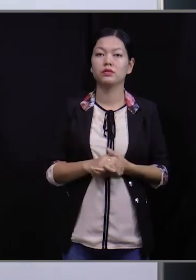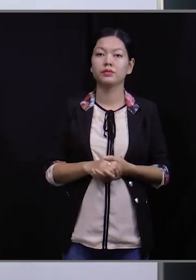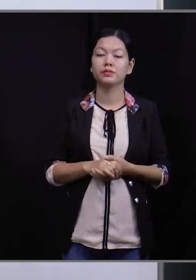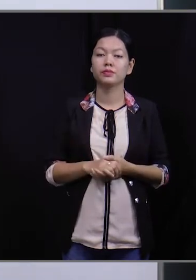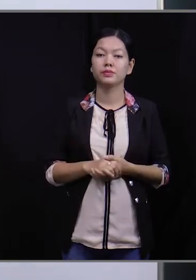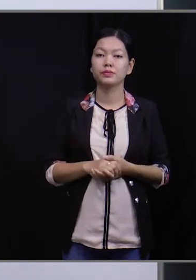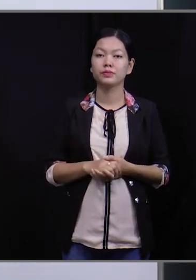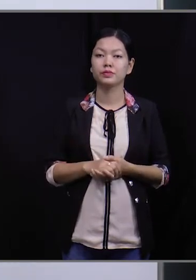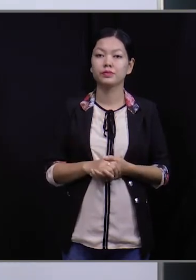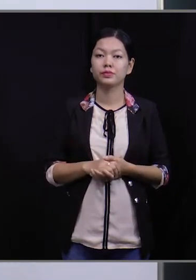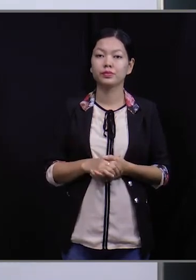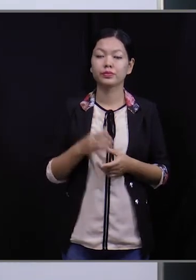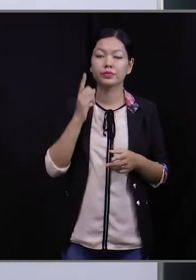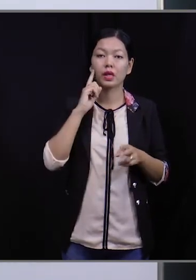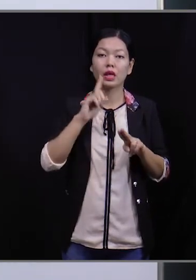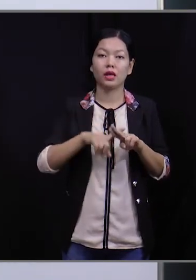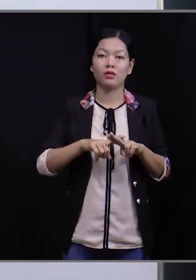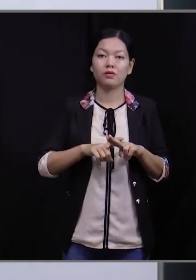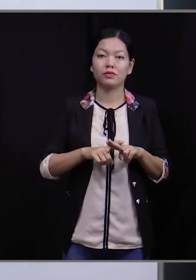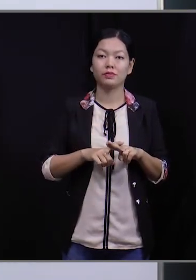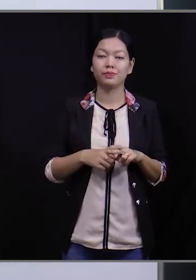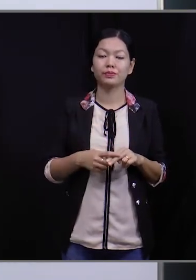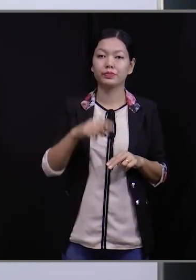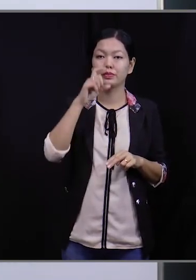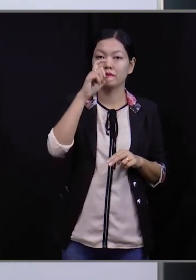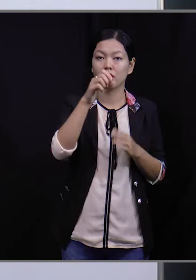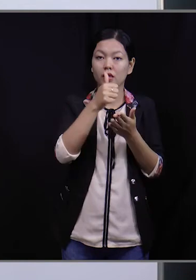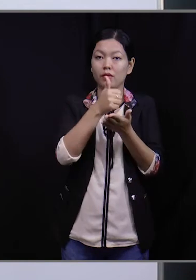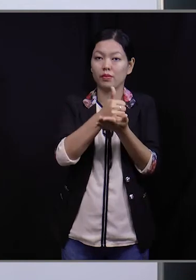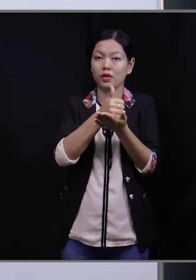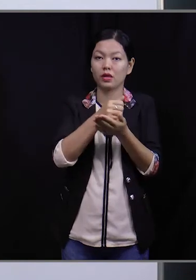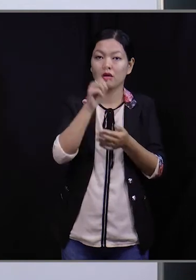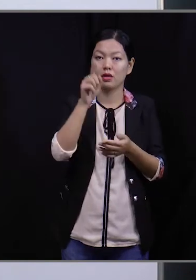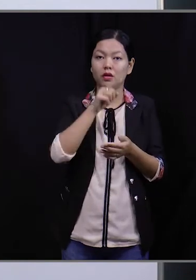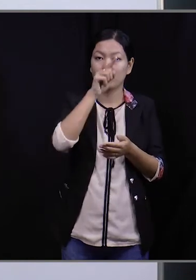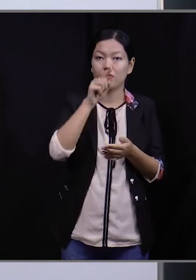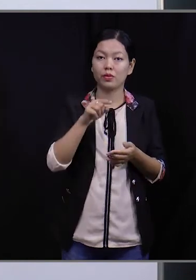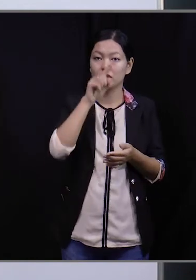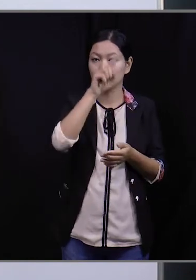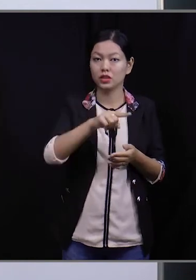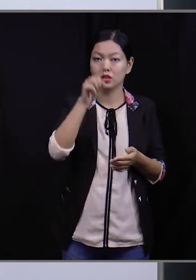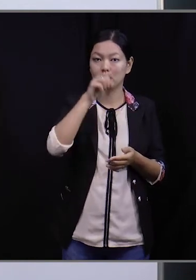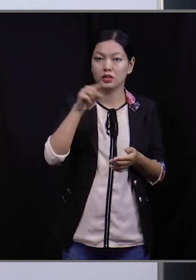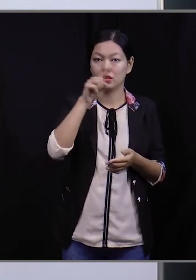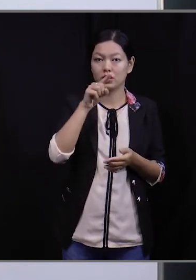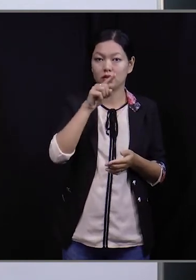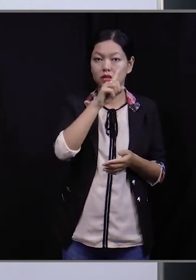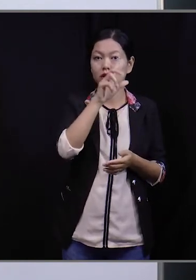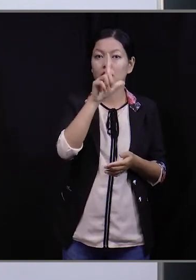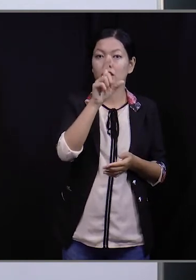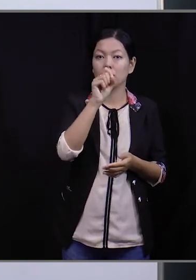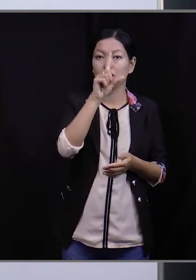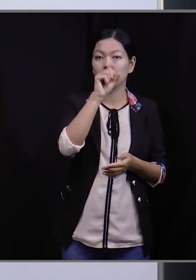the central bank is asking the commercial banks to keep 10% of their deposits as cash, 10% is large or